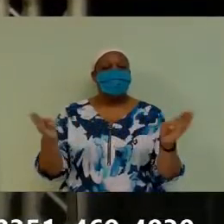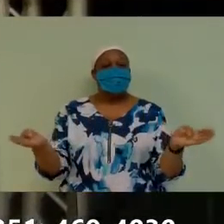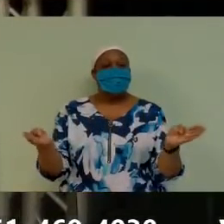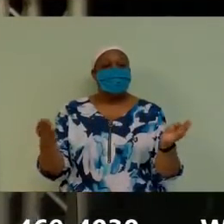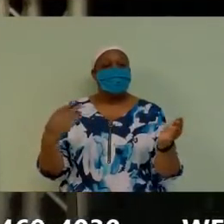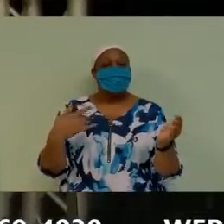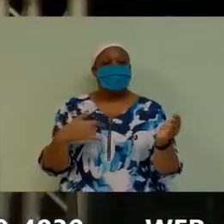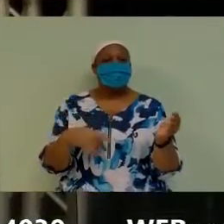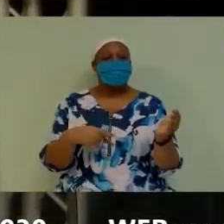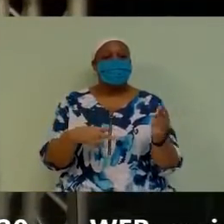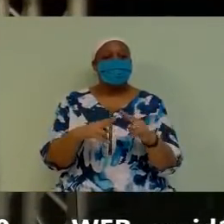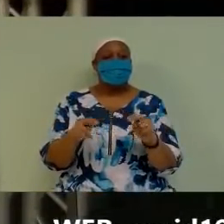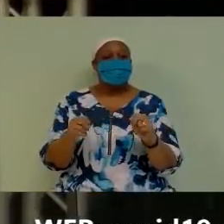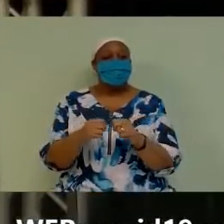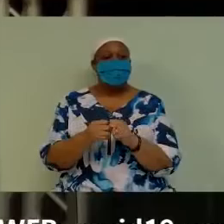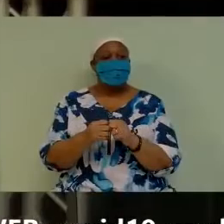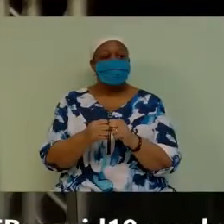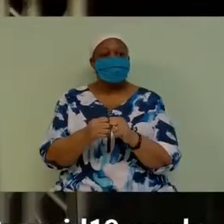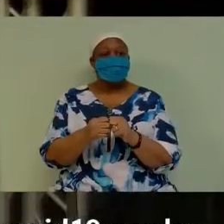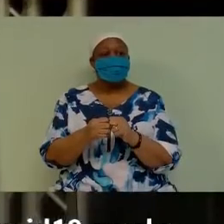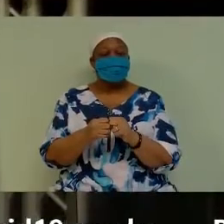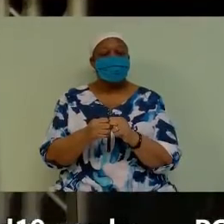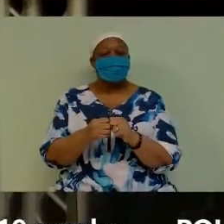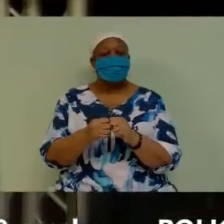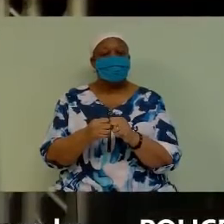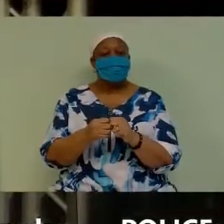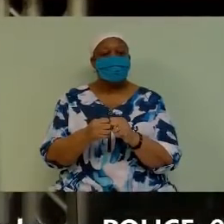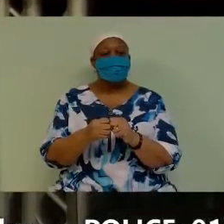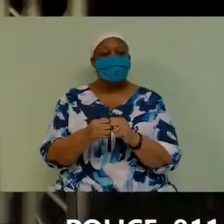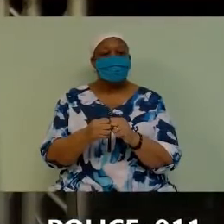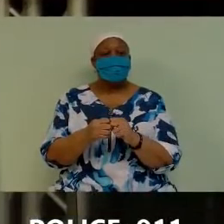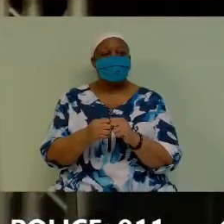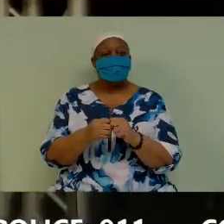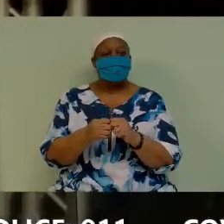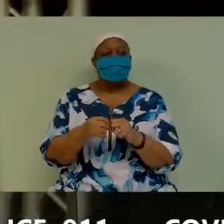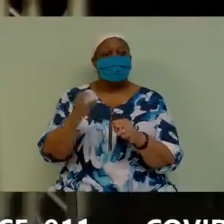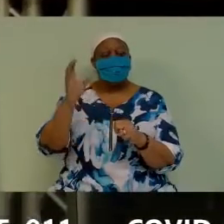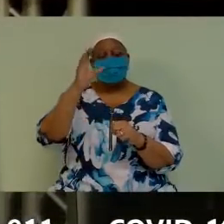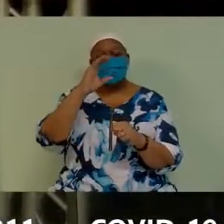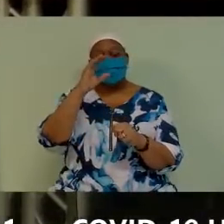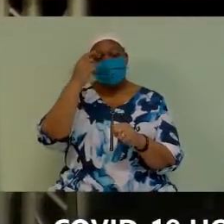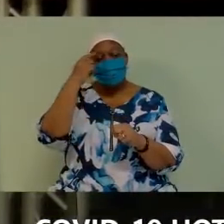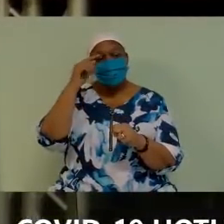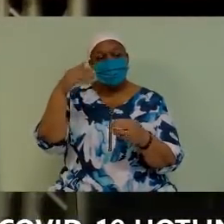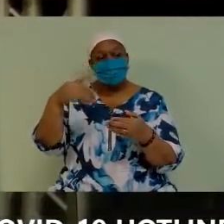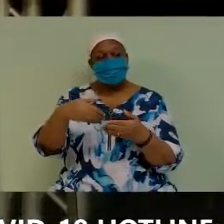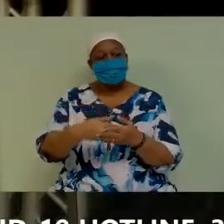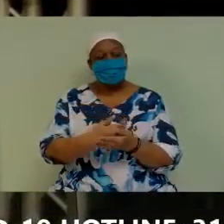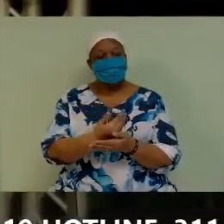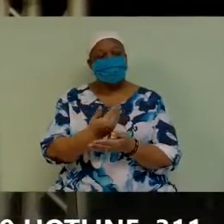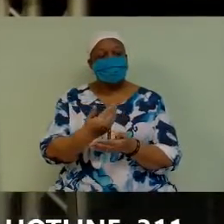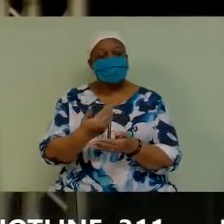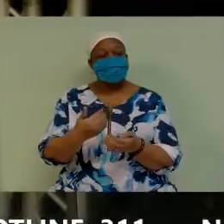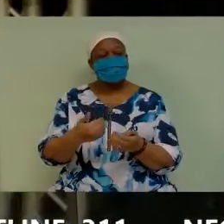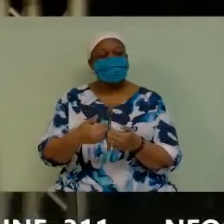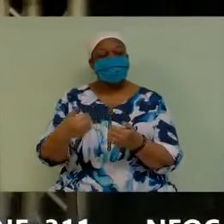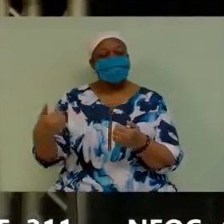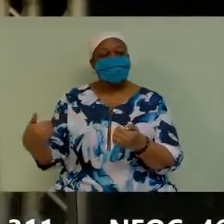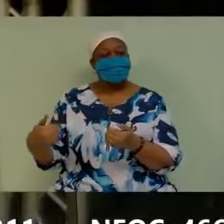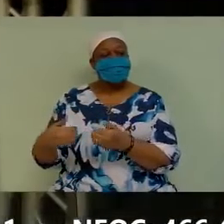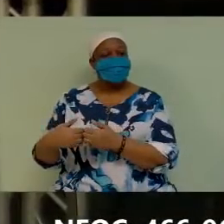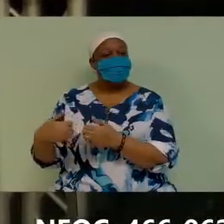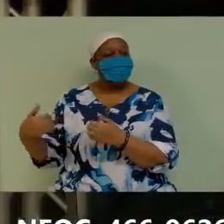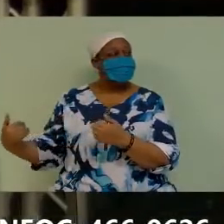be looking for new quarantine facilities, as the one we have may